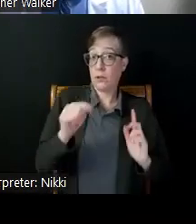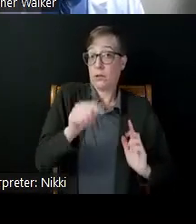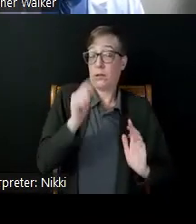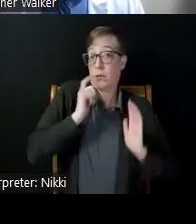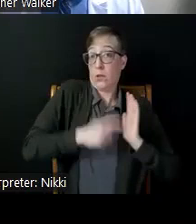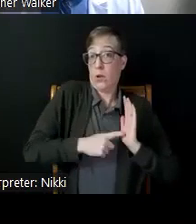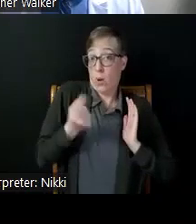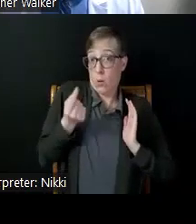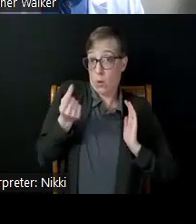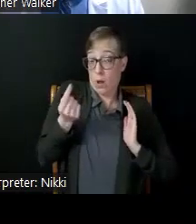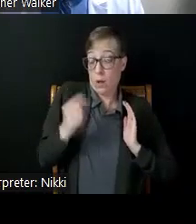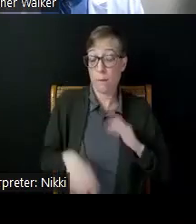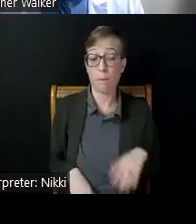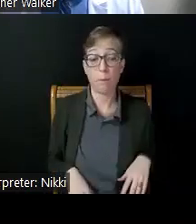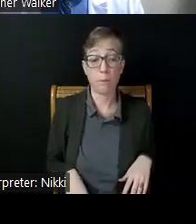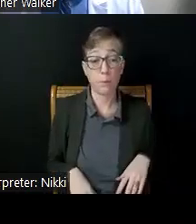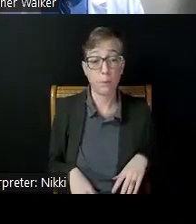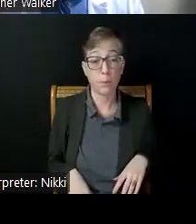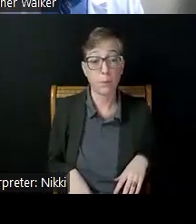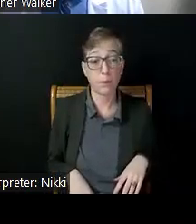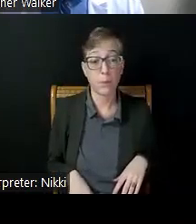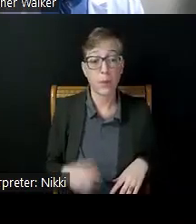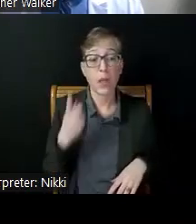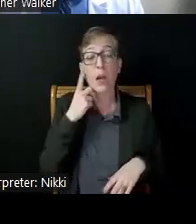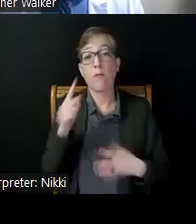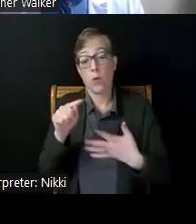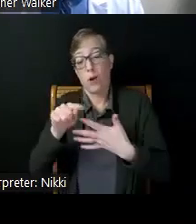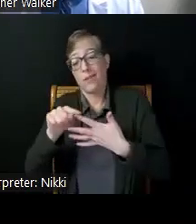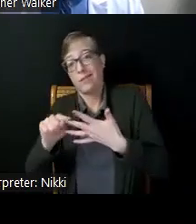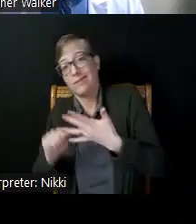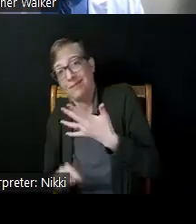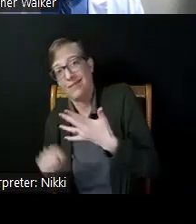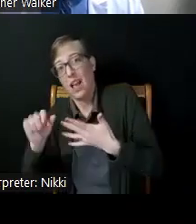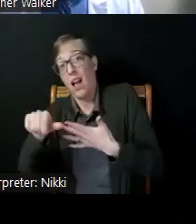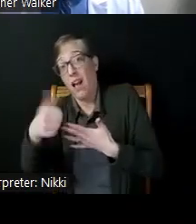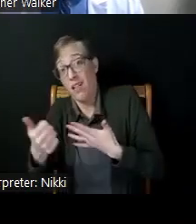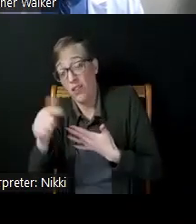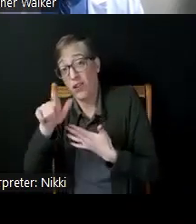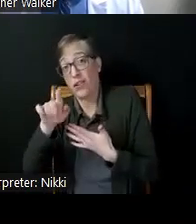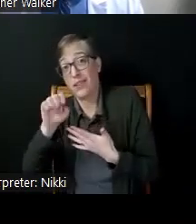as good at detecting other lesions. So